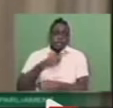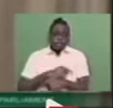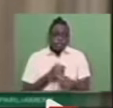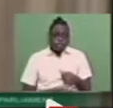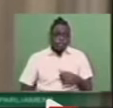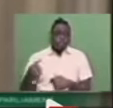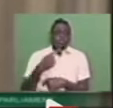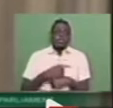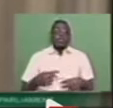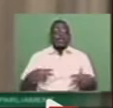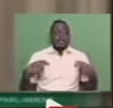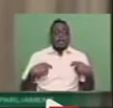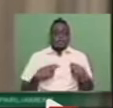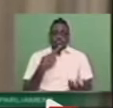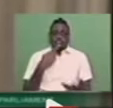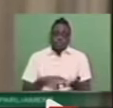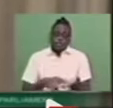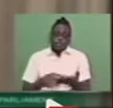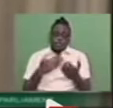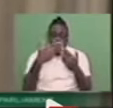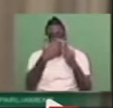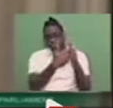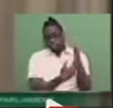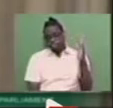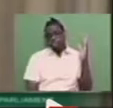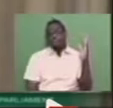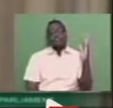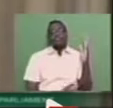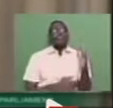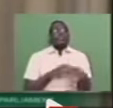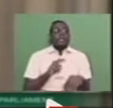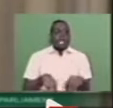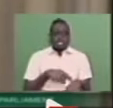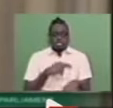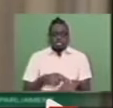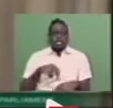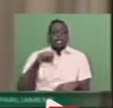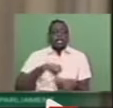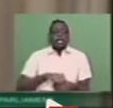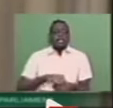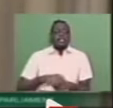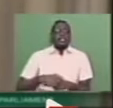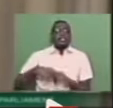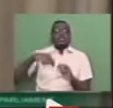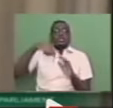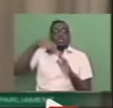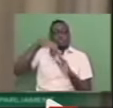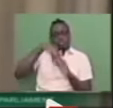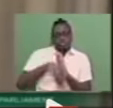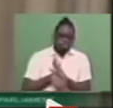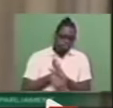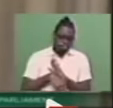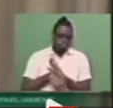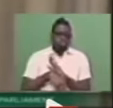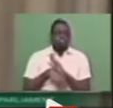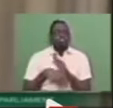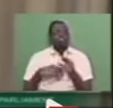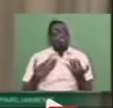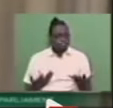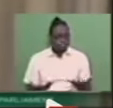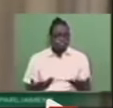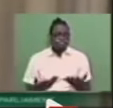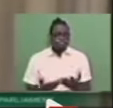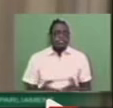that natural gas production declined or fell at a fall of over 400